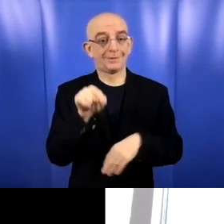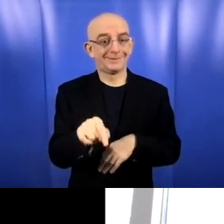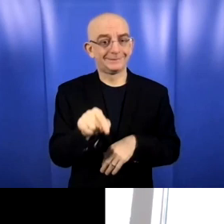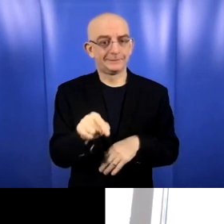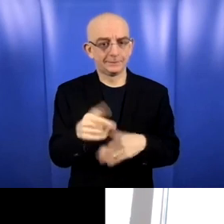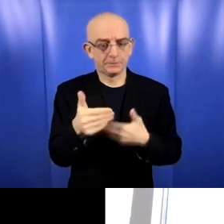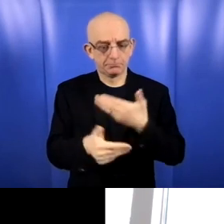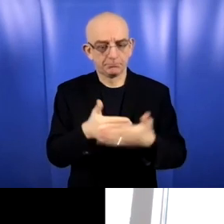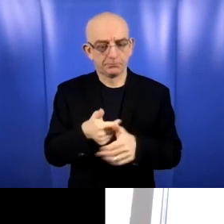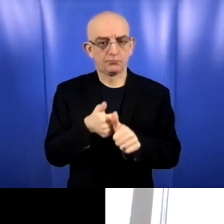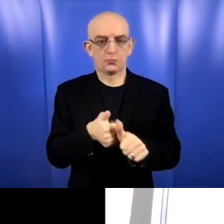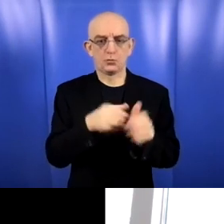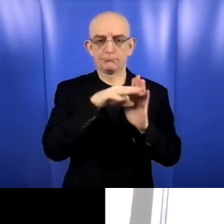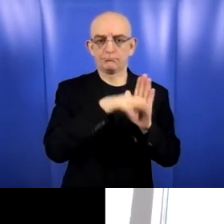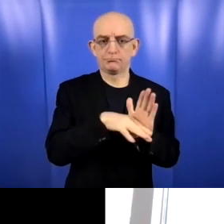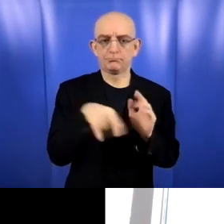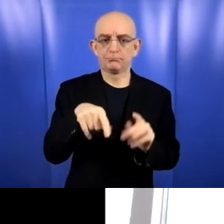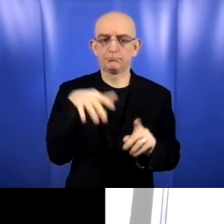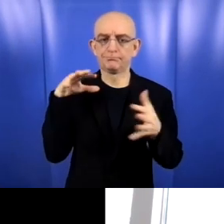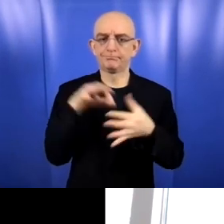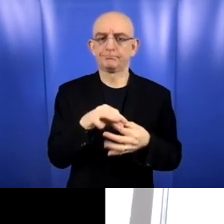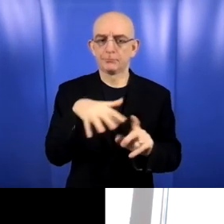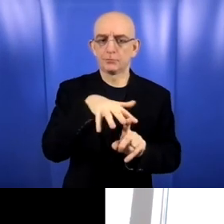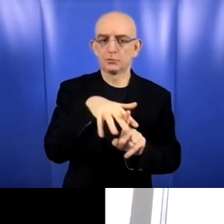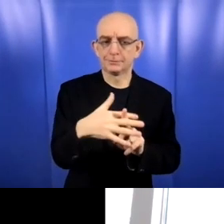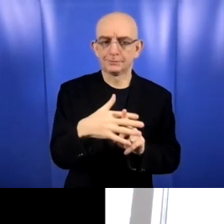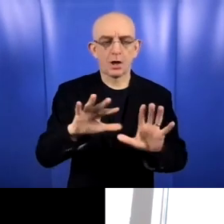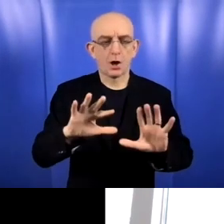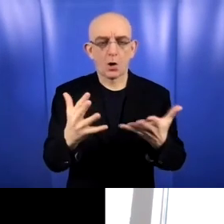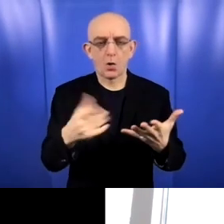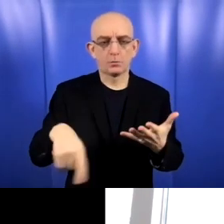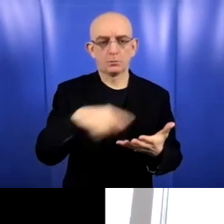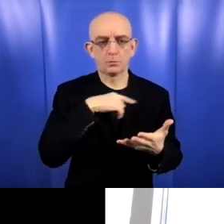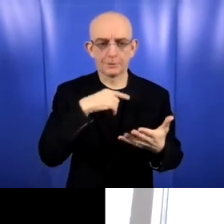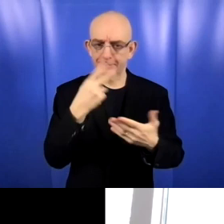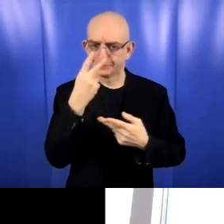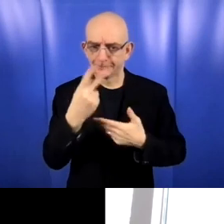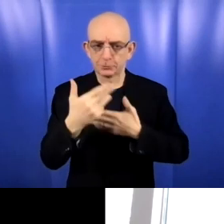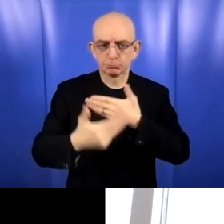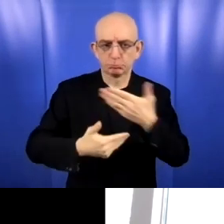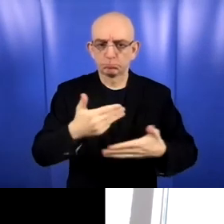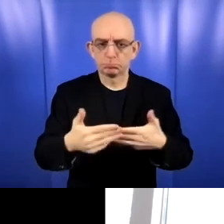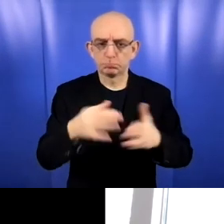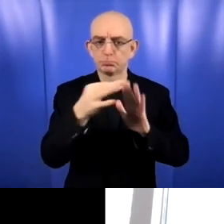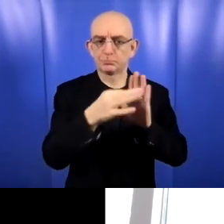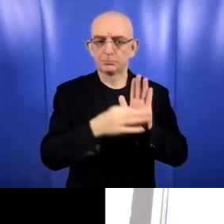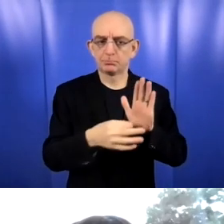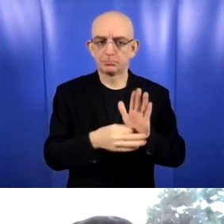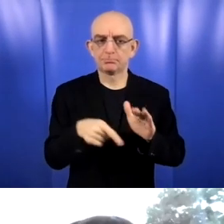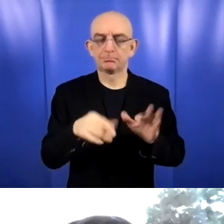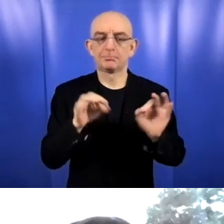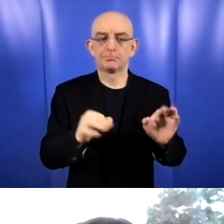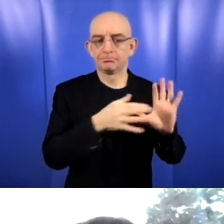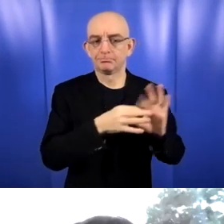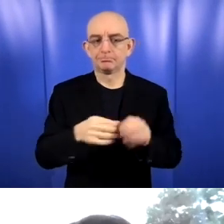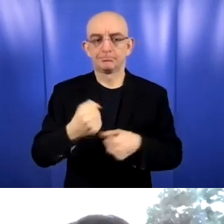If we look at Article 7, which sets out the objectives of the Global Compact, I think the